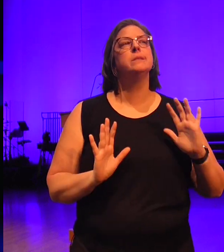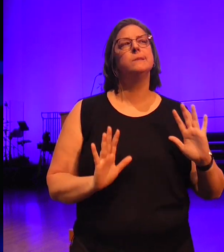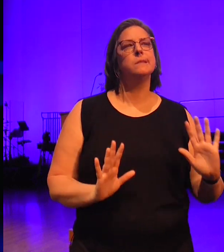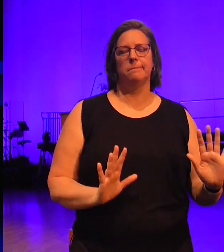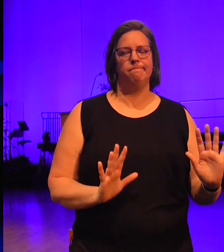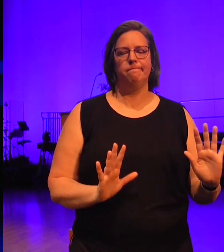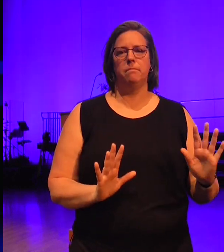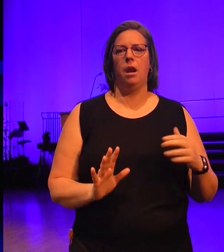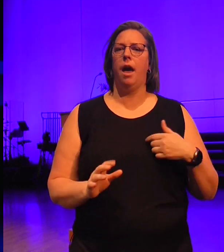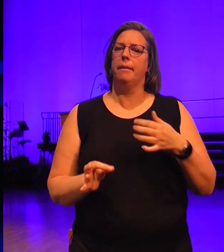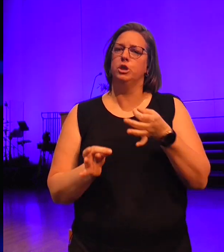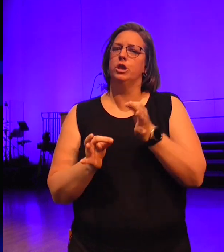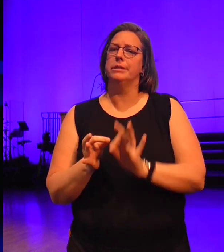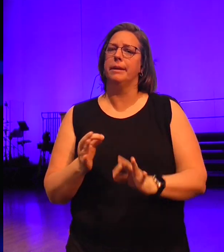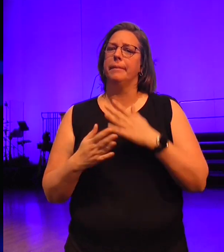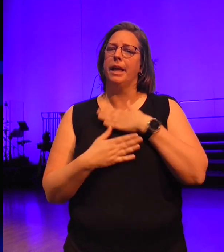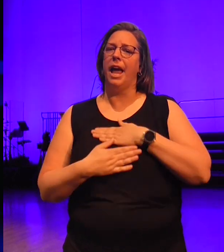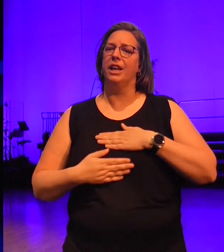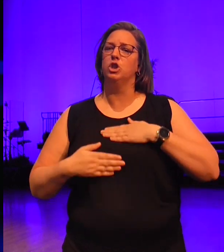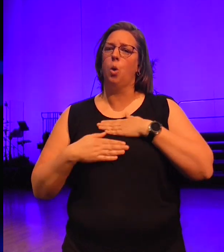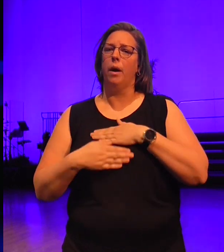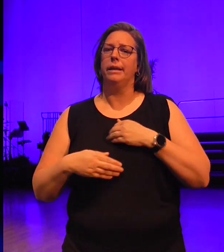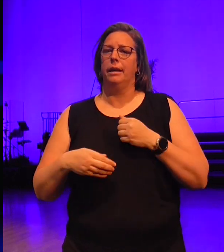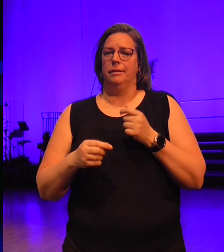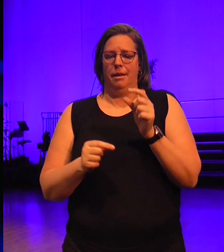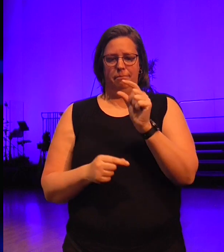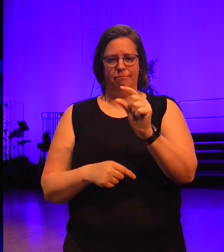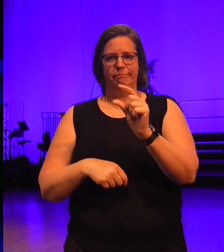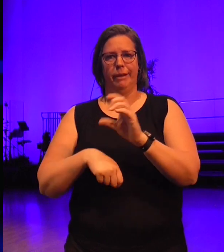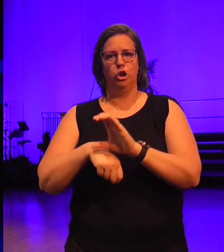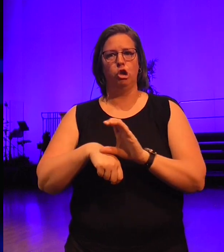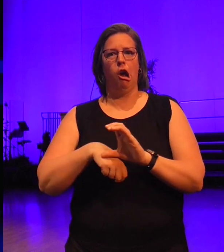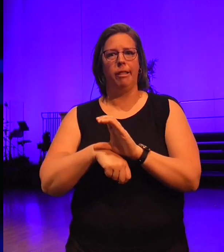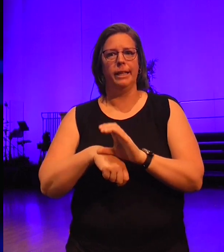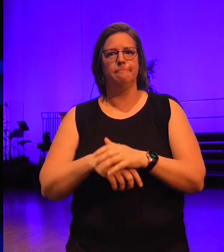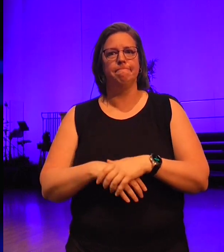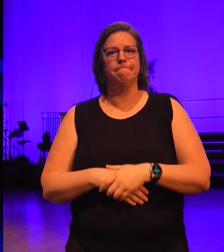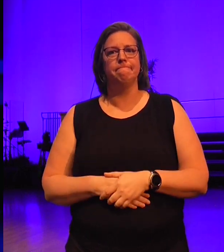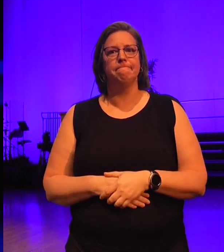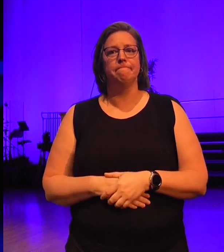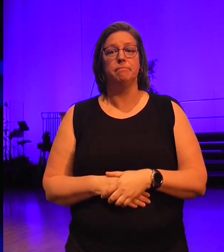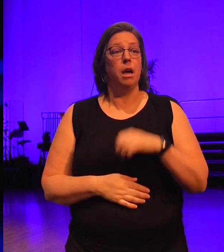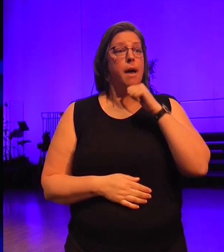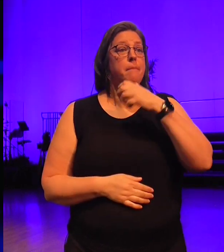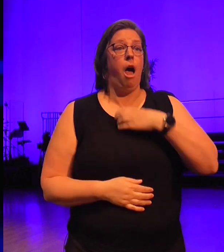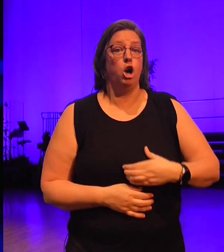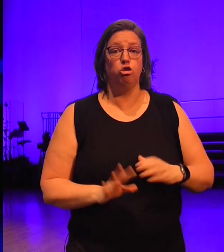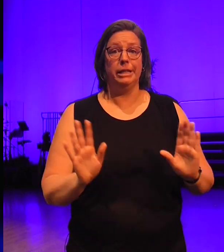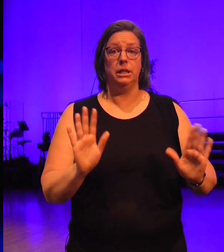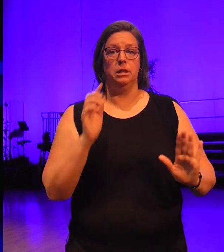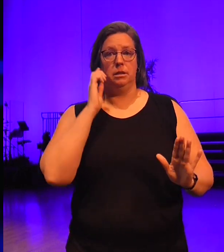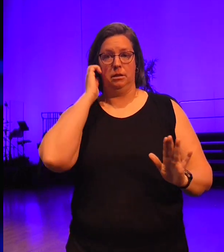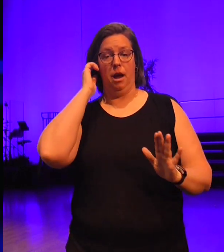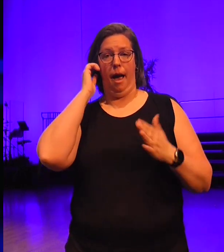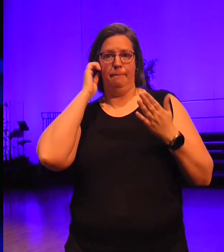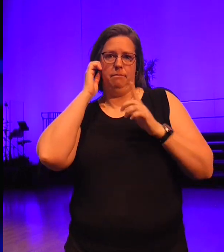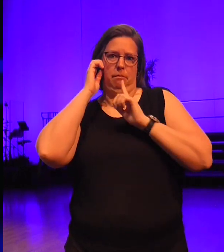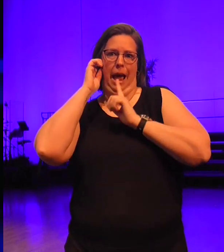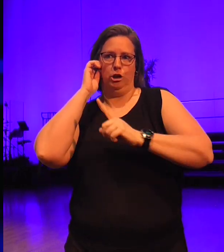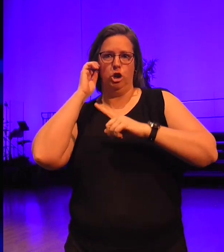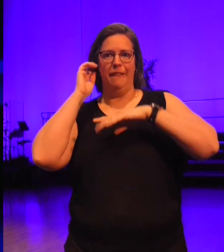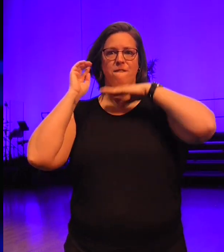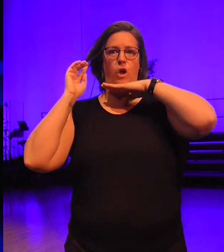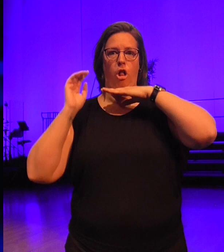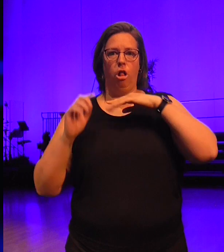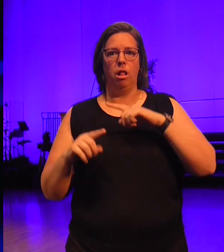simply enjoying a piece of chocolate. And I'm not hungry. I'm full. And